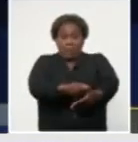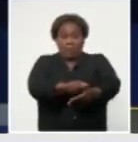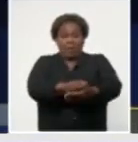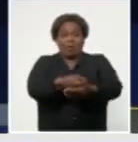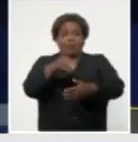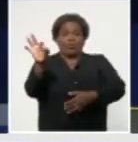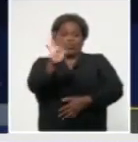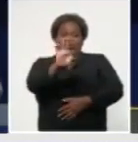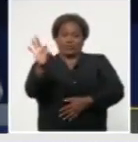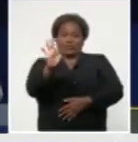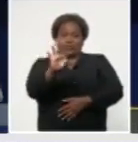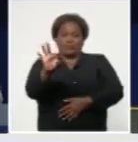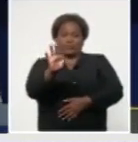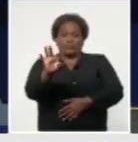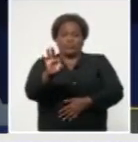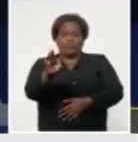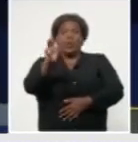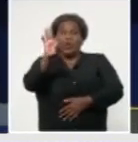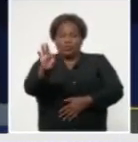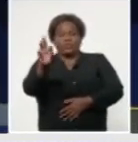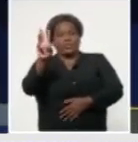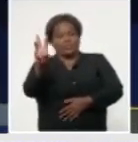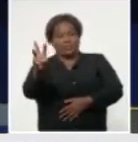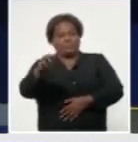83 samples of its territory.